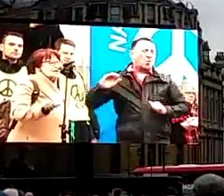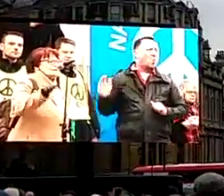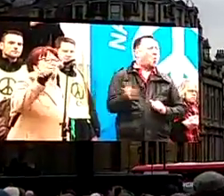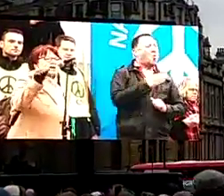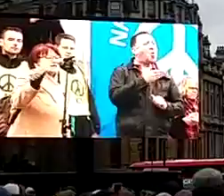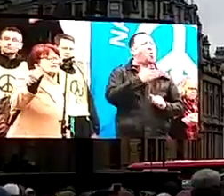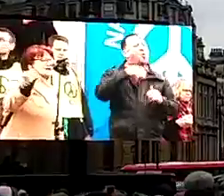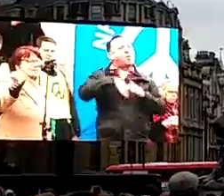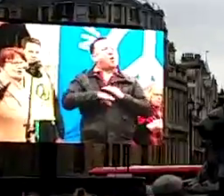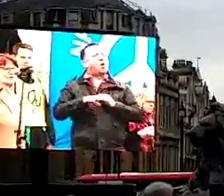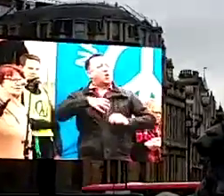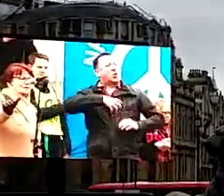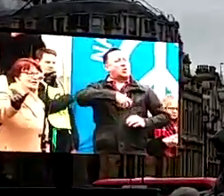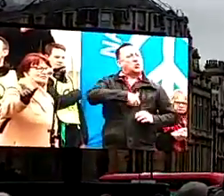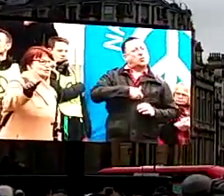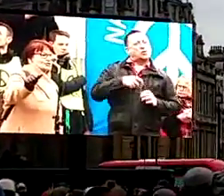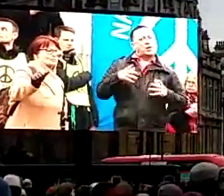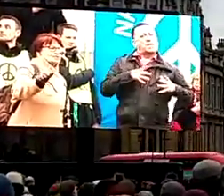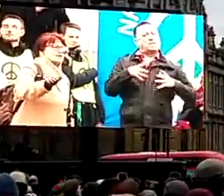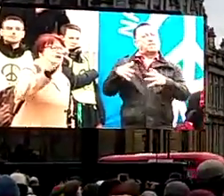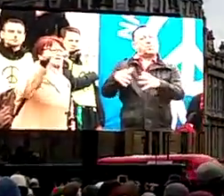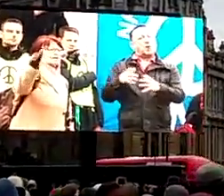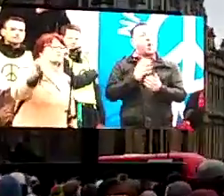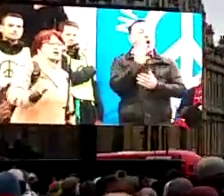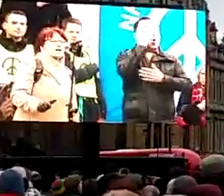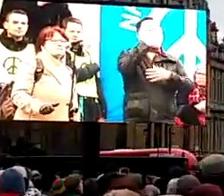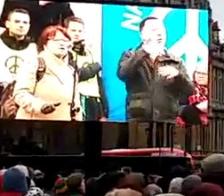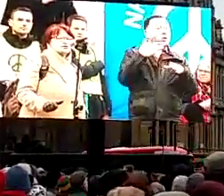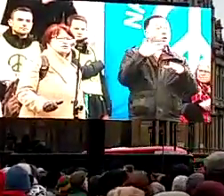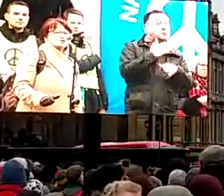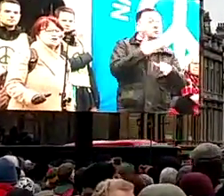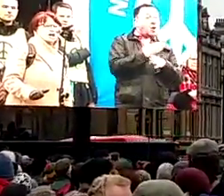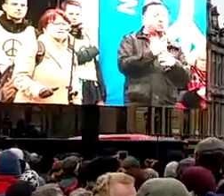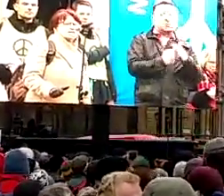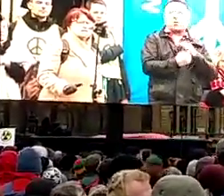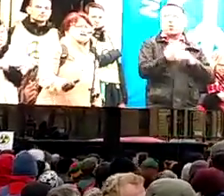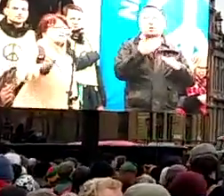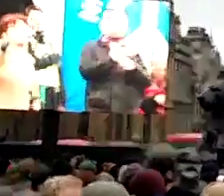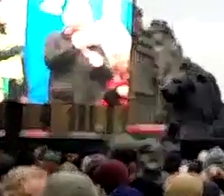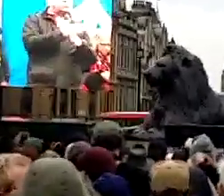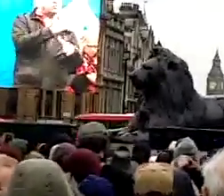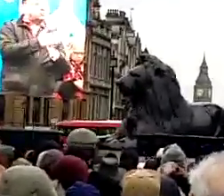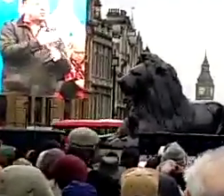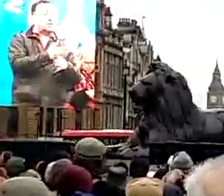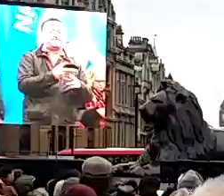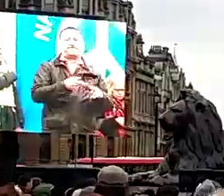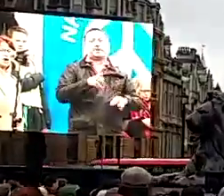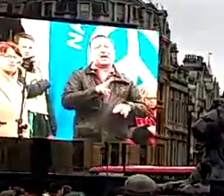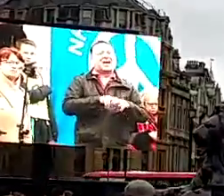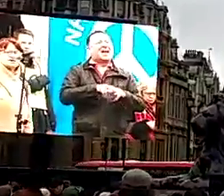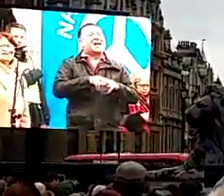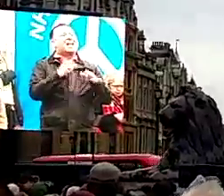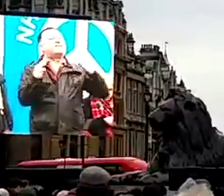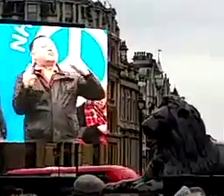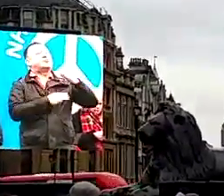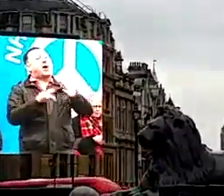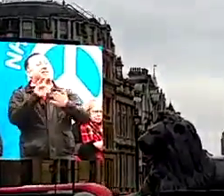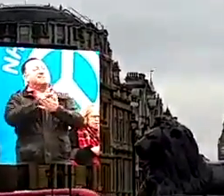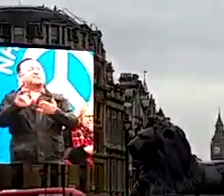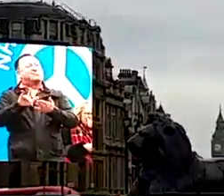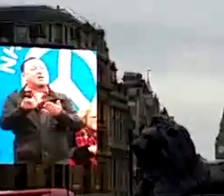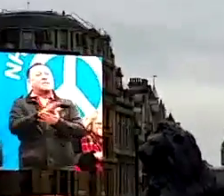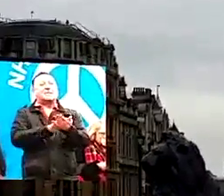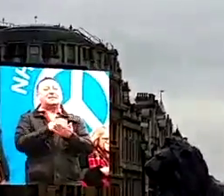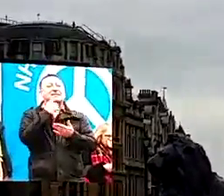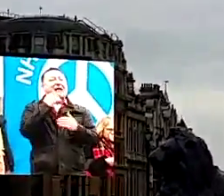movement, please don't worry about jobs. If we weren't building Tridents, we would have better jobs. So carry